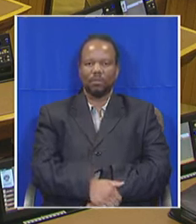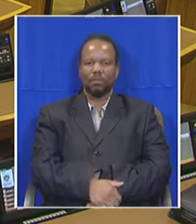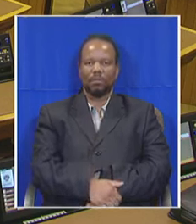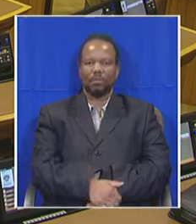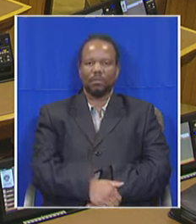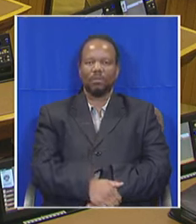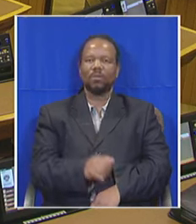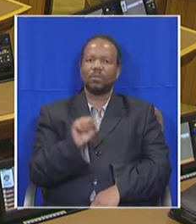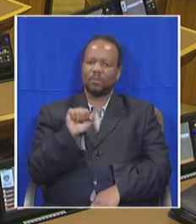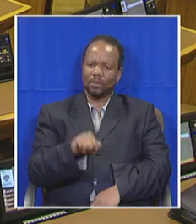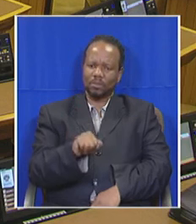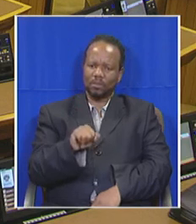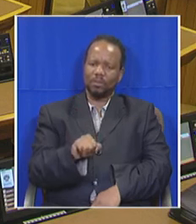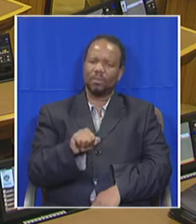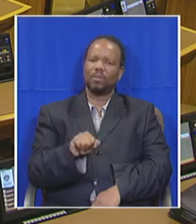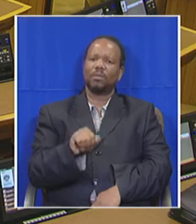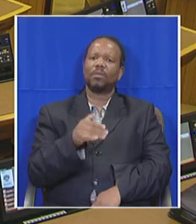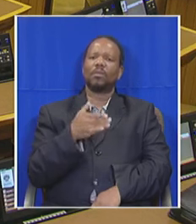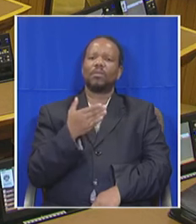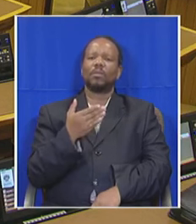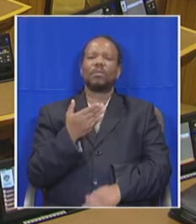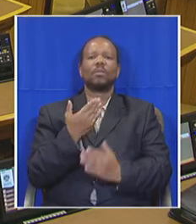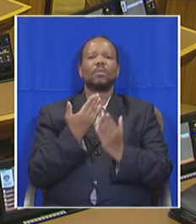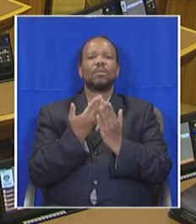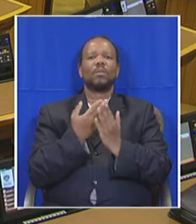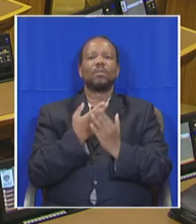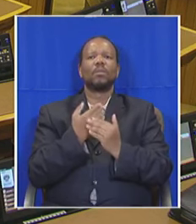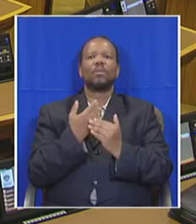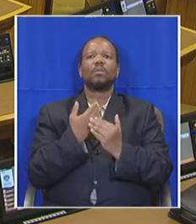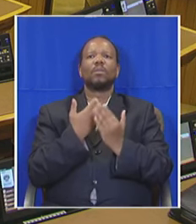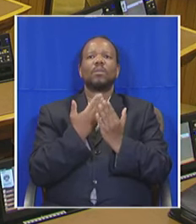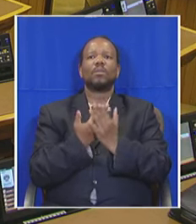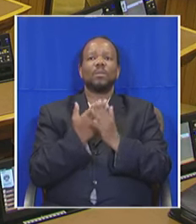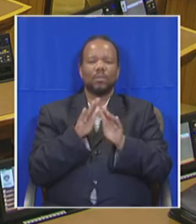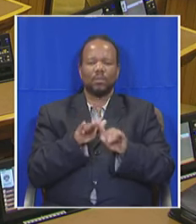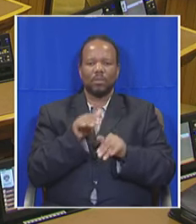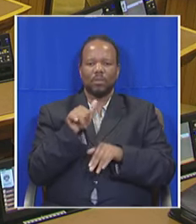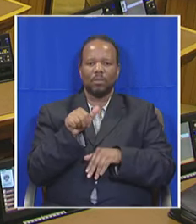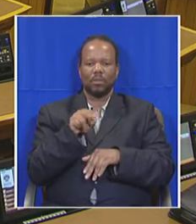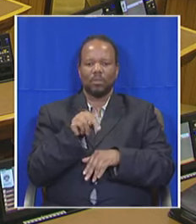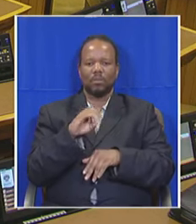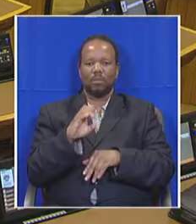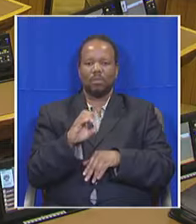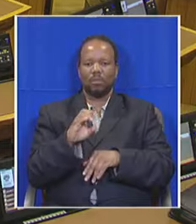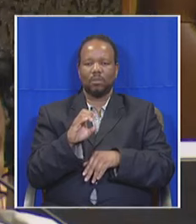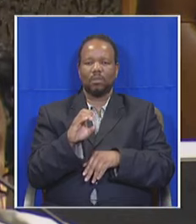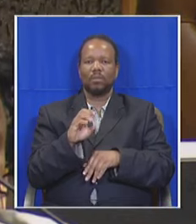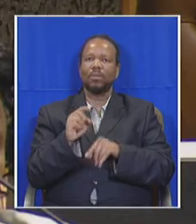Yes. I move on behalf of the ANC that in its next sitting, the House